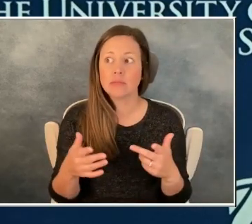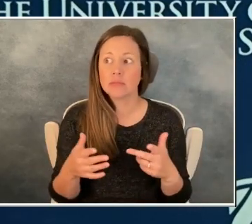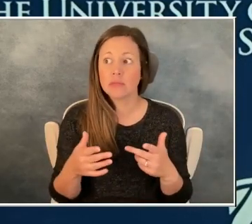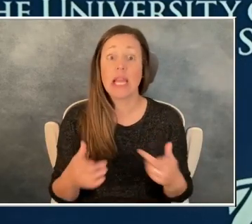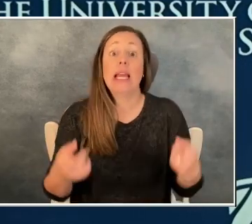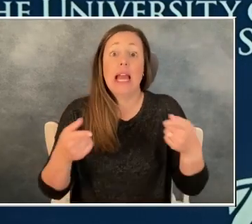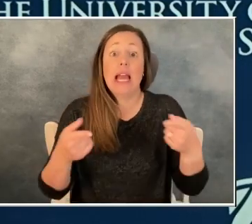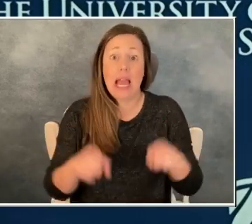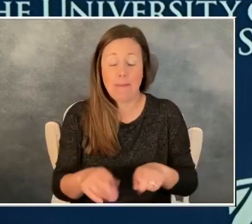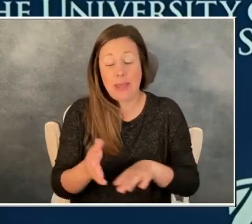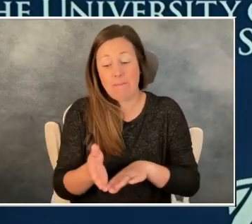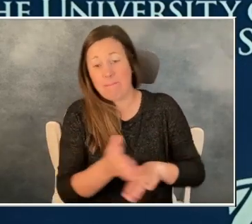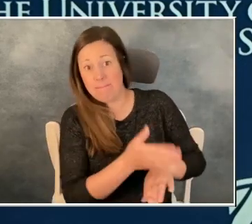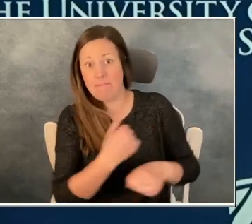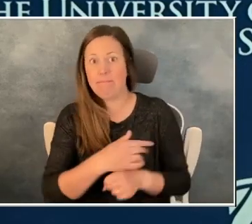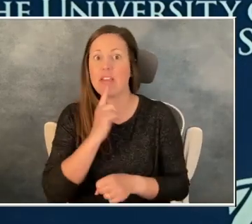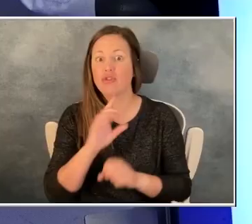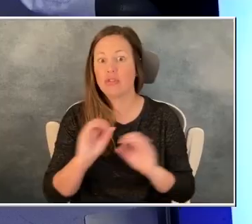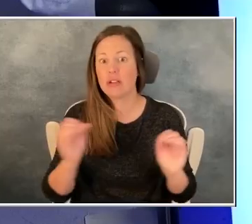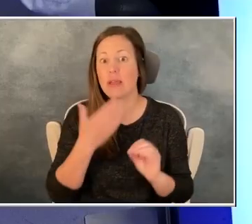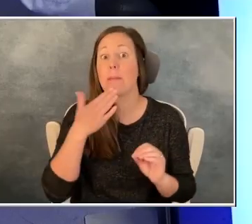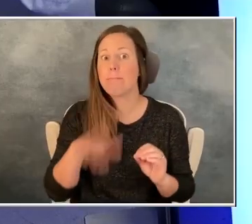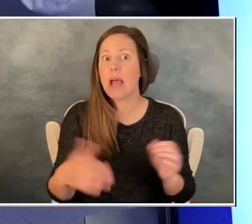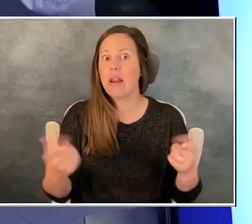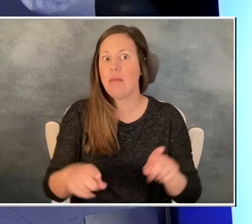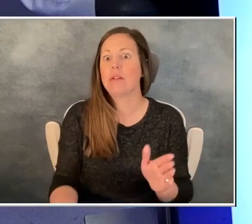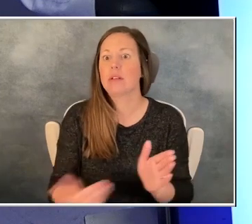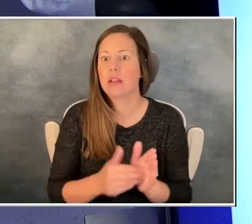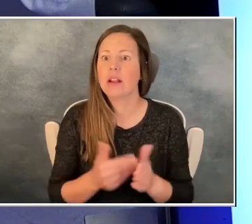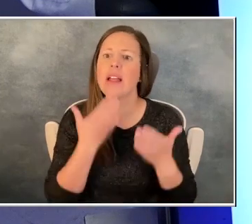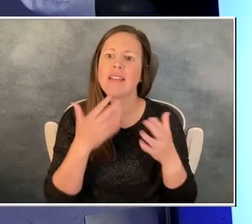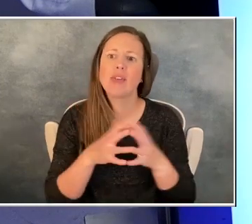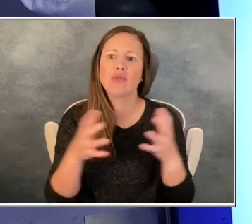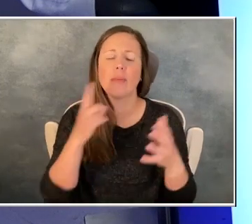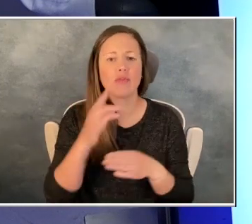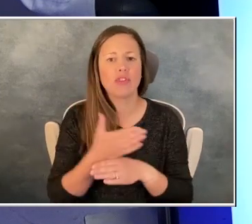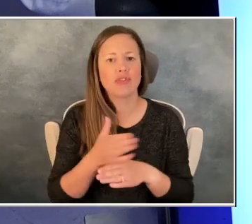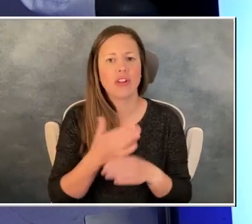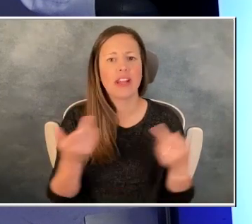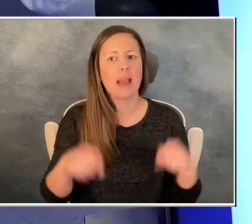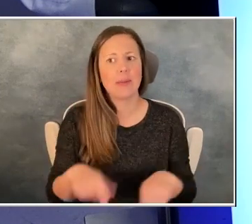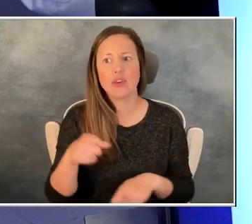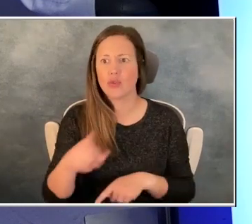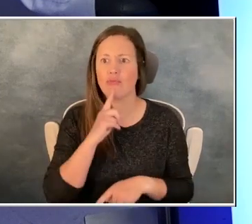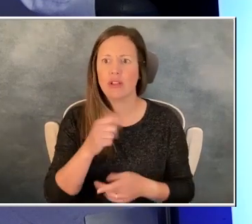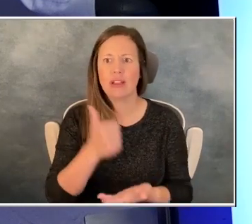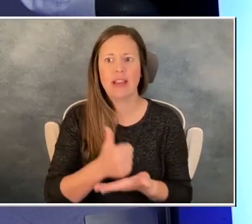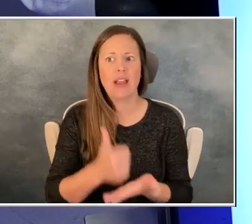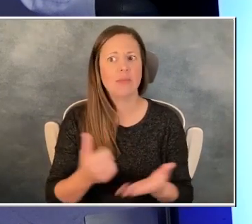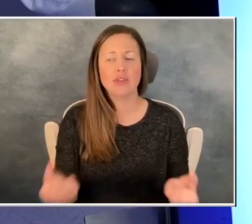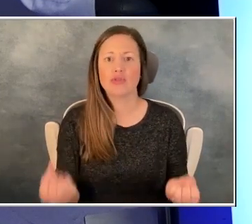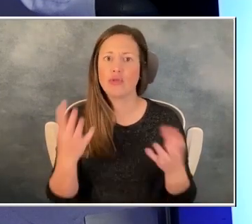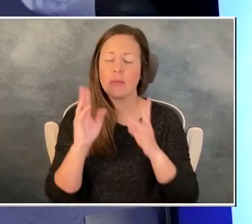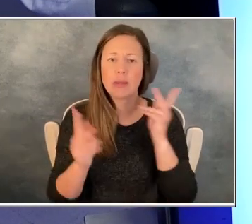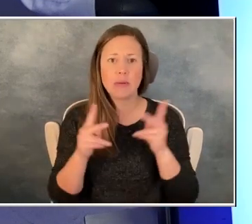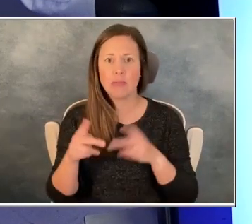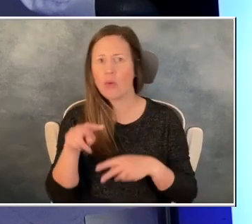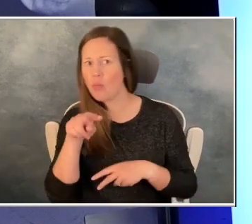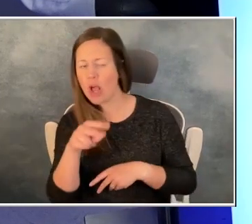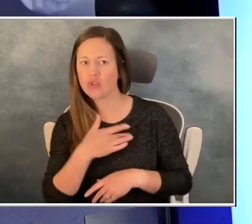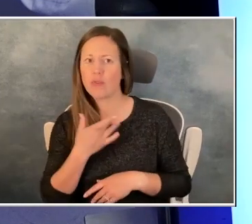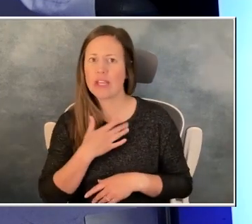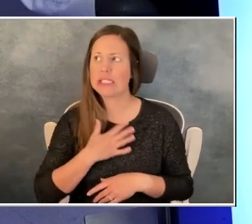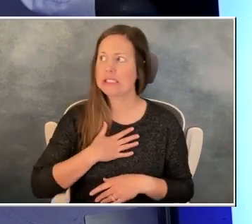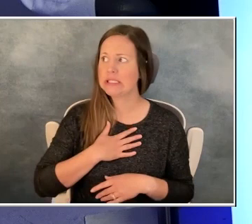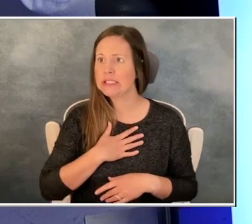sure nothing bad comes from it. Thank you so much for sharing that it happened to you. That's going to help so many people watching who feel like they're